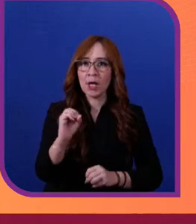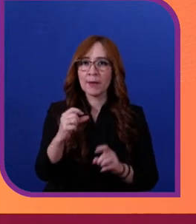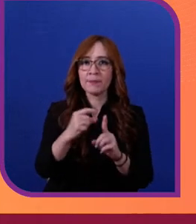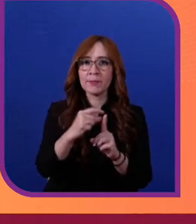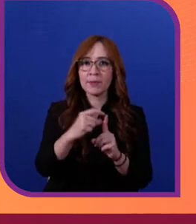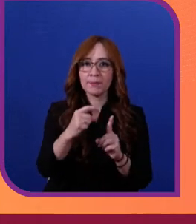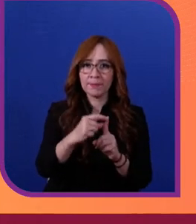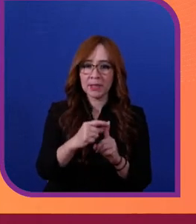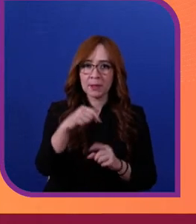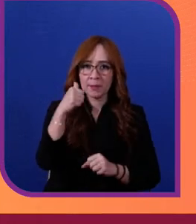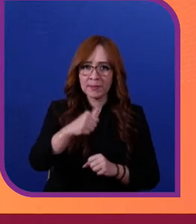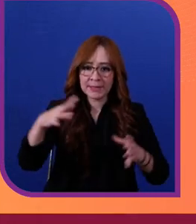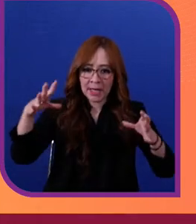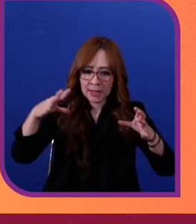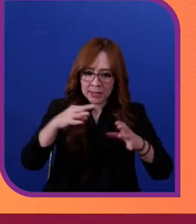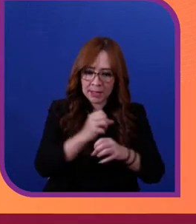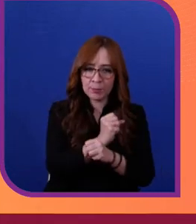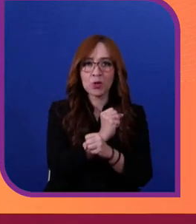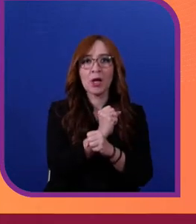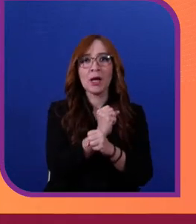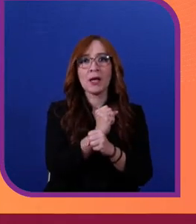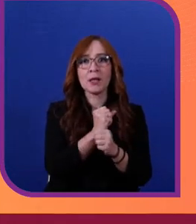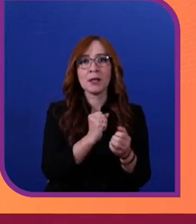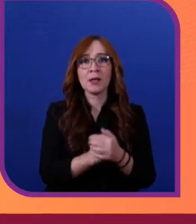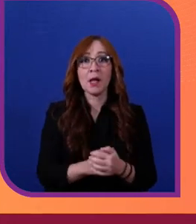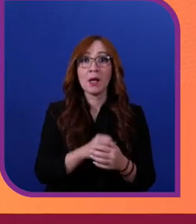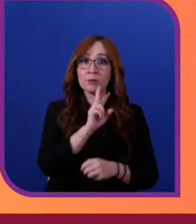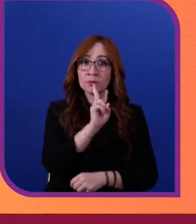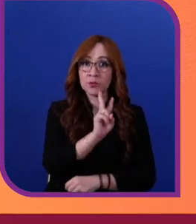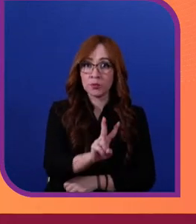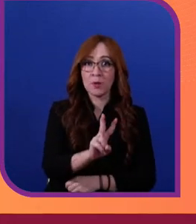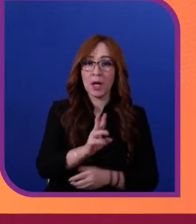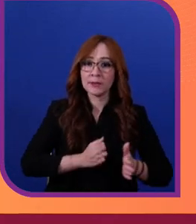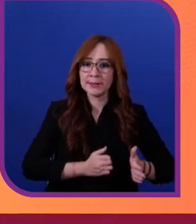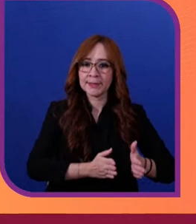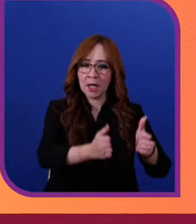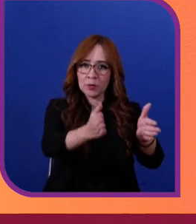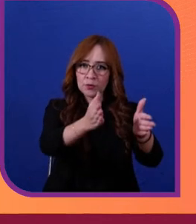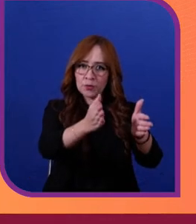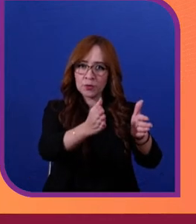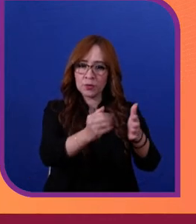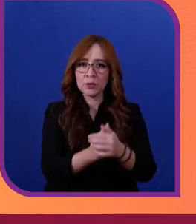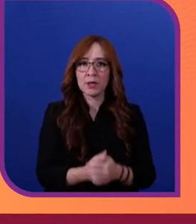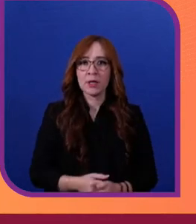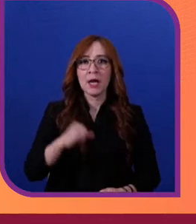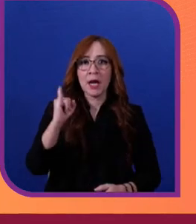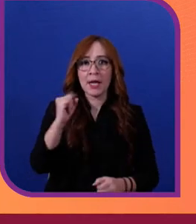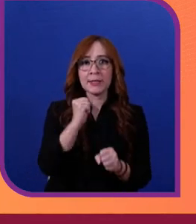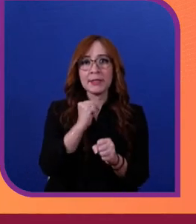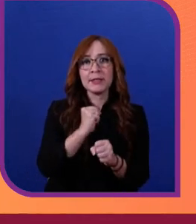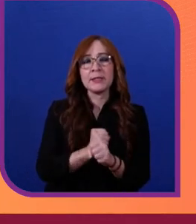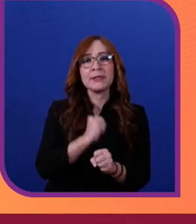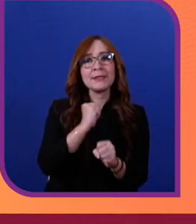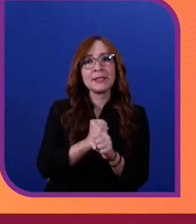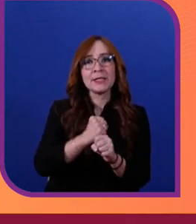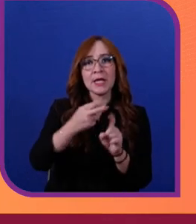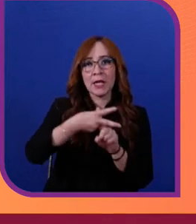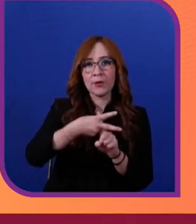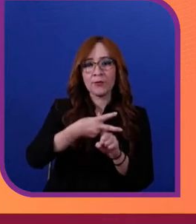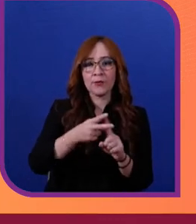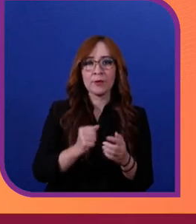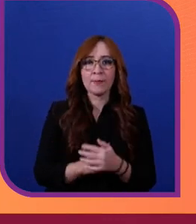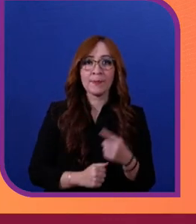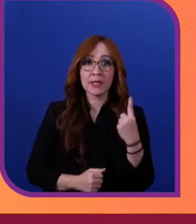rows of a Jeff bridges of voice the project enabler because the meaning